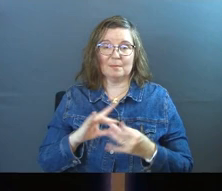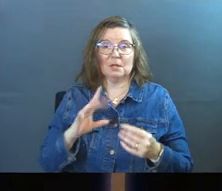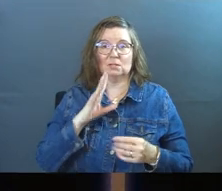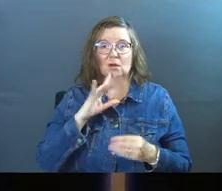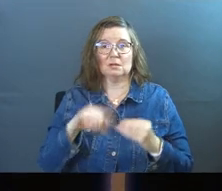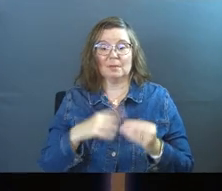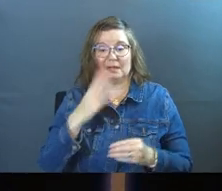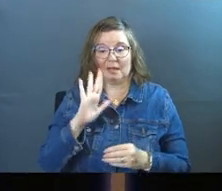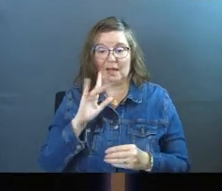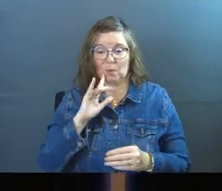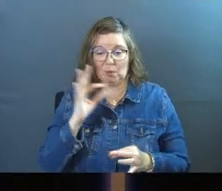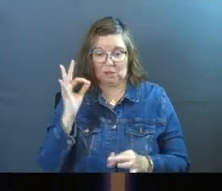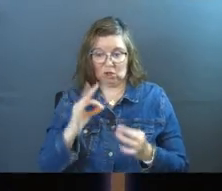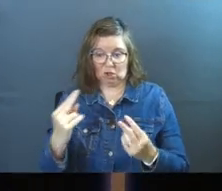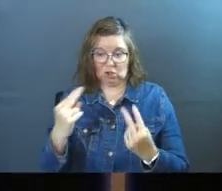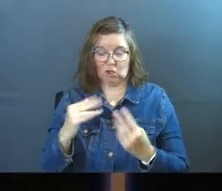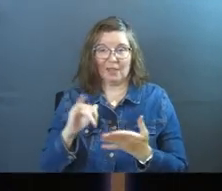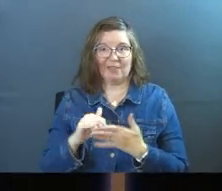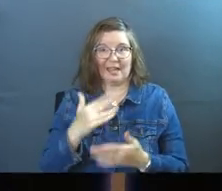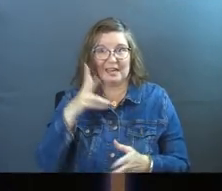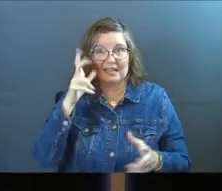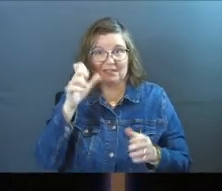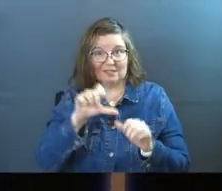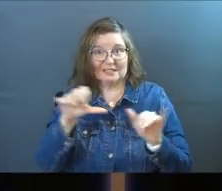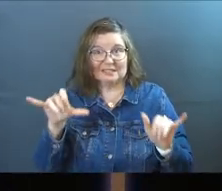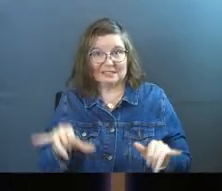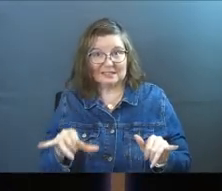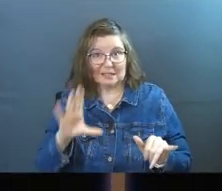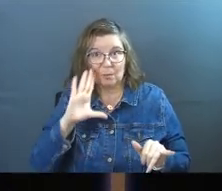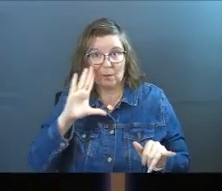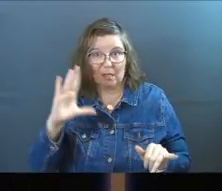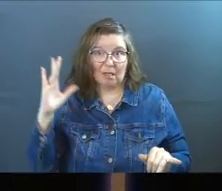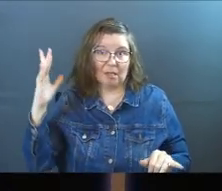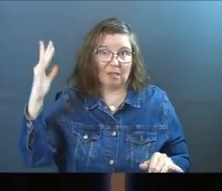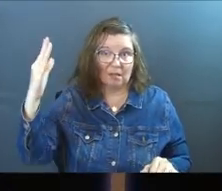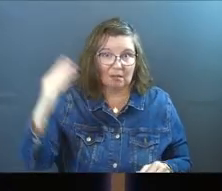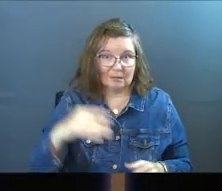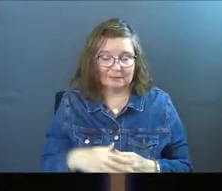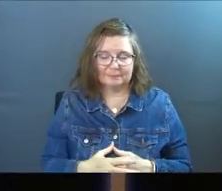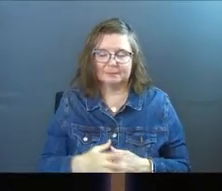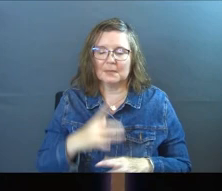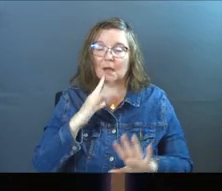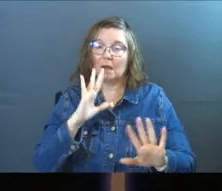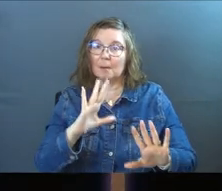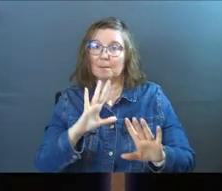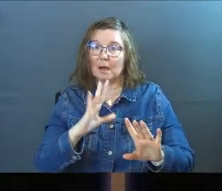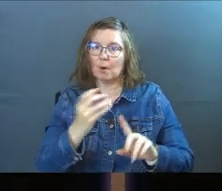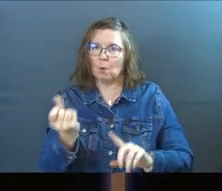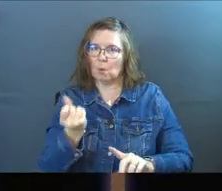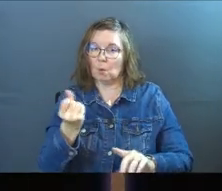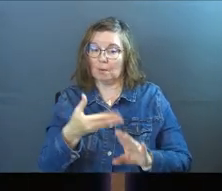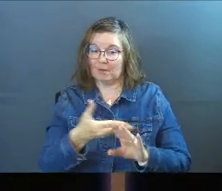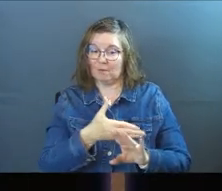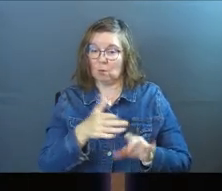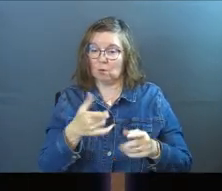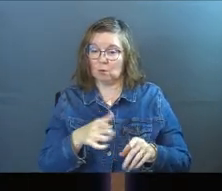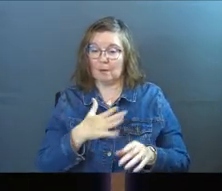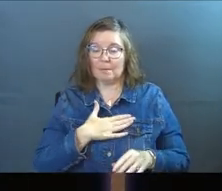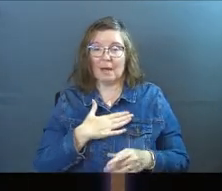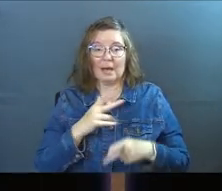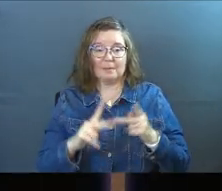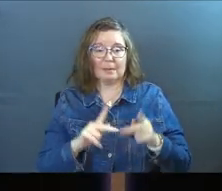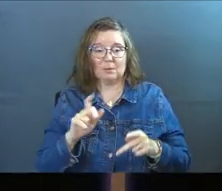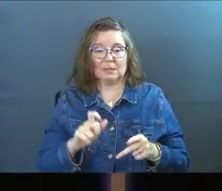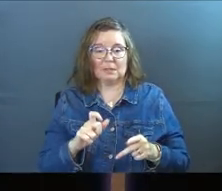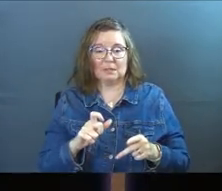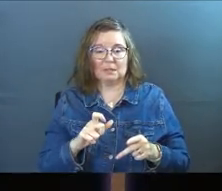talks about the fact that God will judge that evil system eventually. And he says, but before I do, my people,